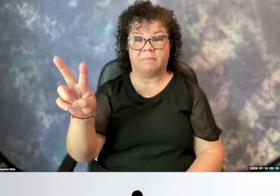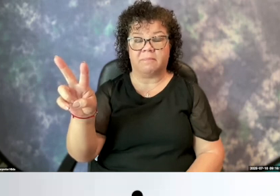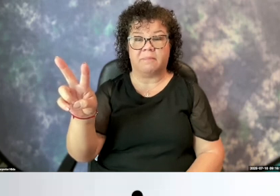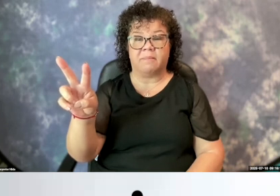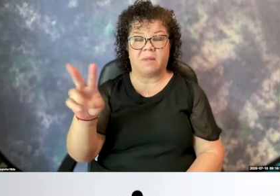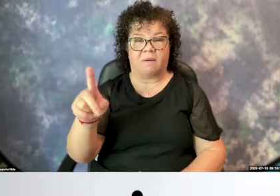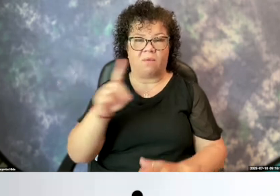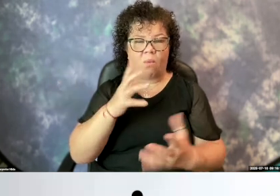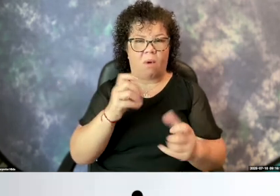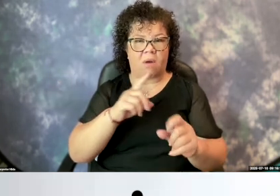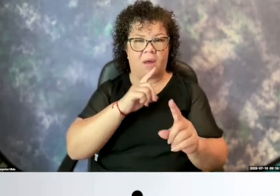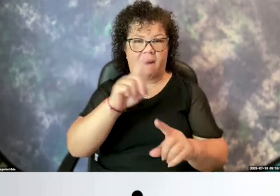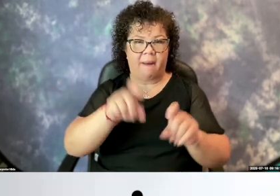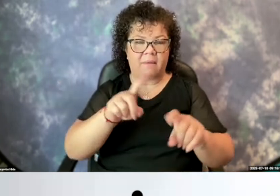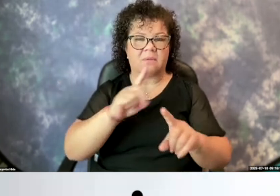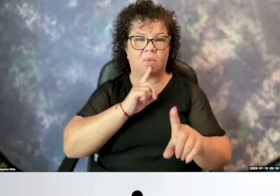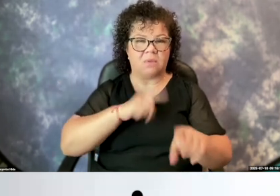right.